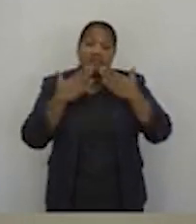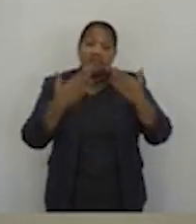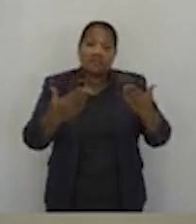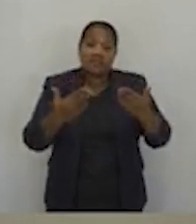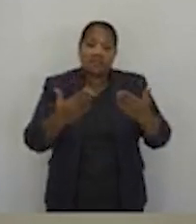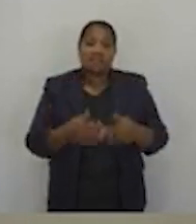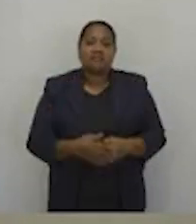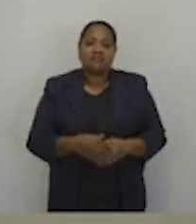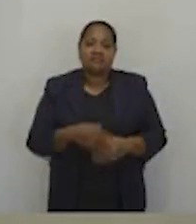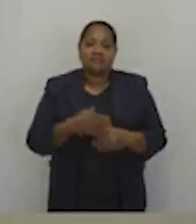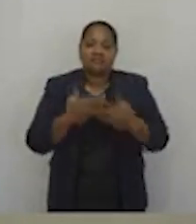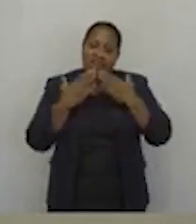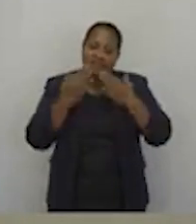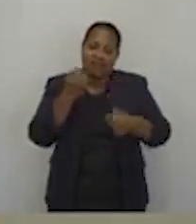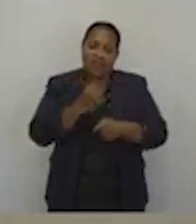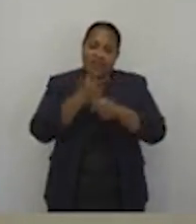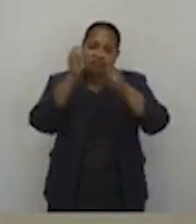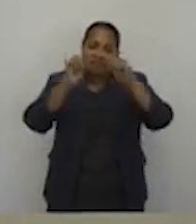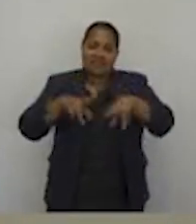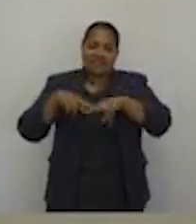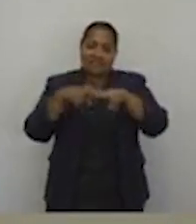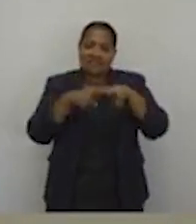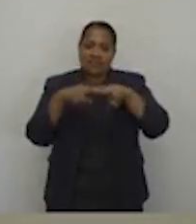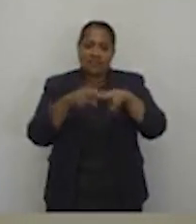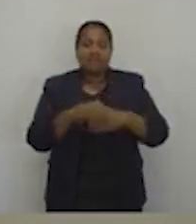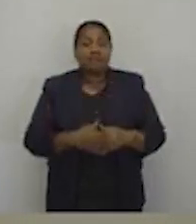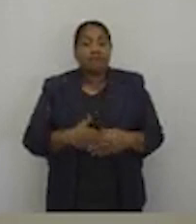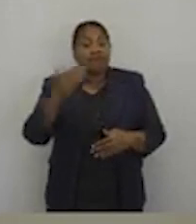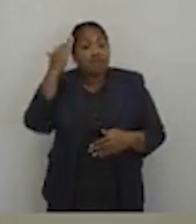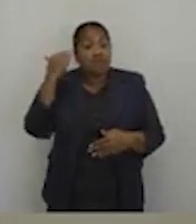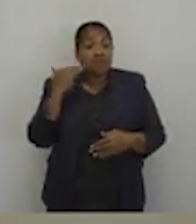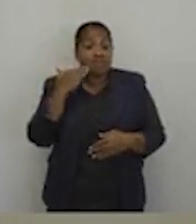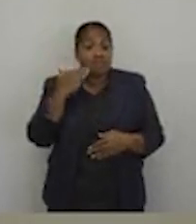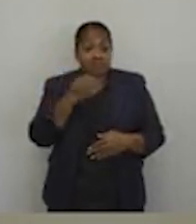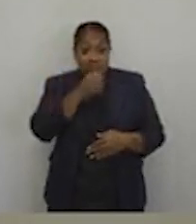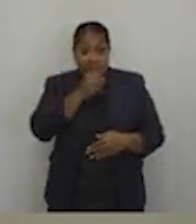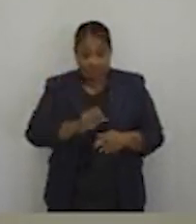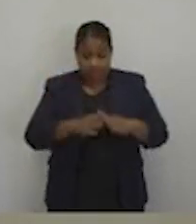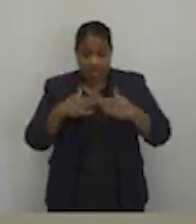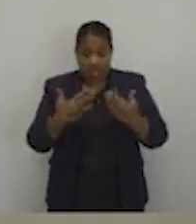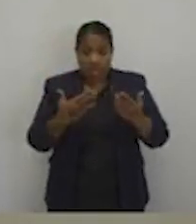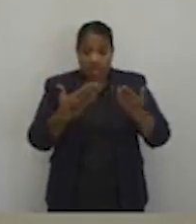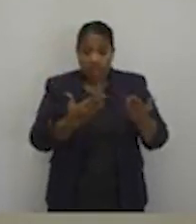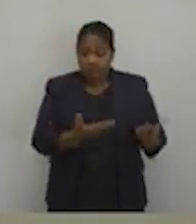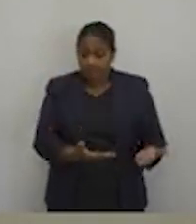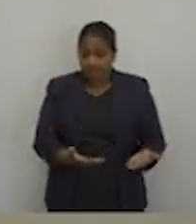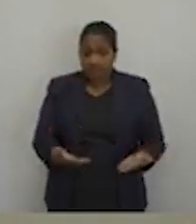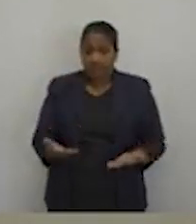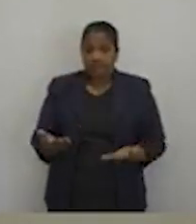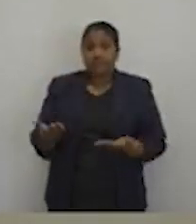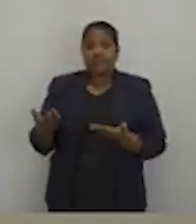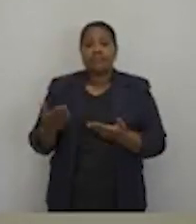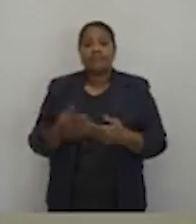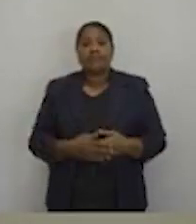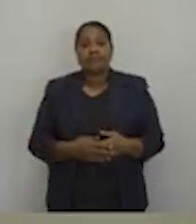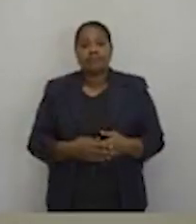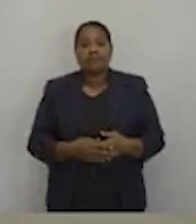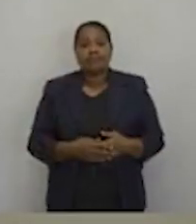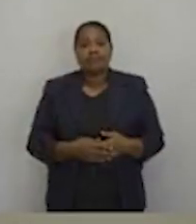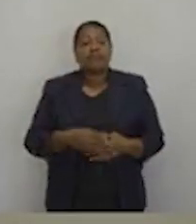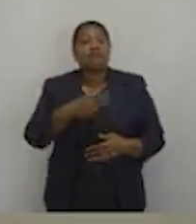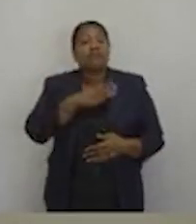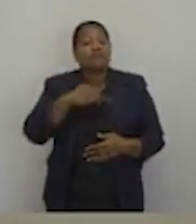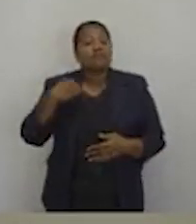God bless Fiji. Ladies and gentlemen, I will now hand over the mic in the podium to the